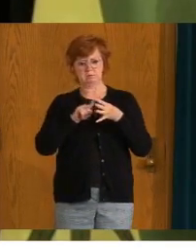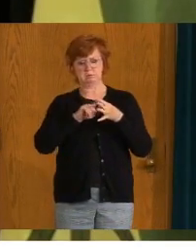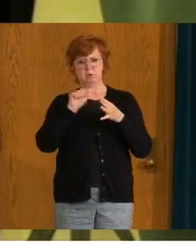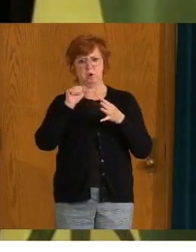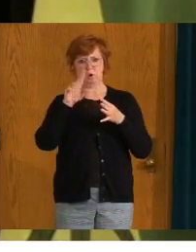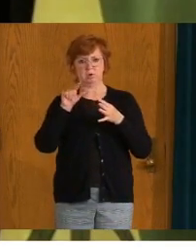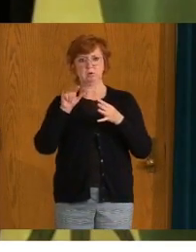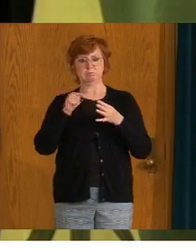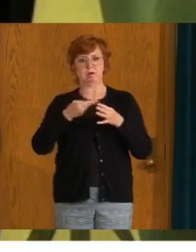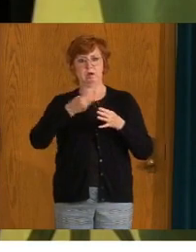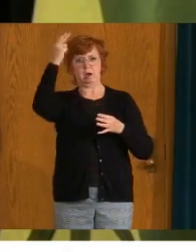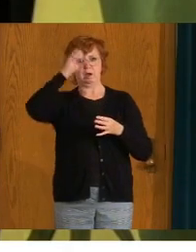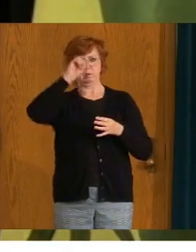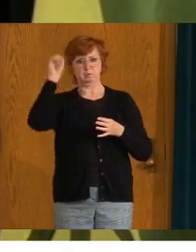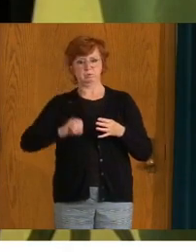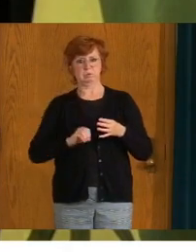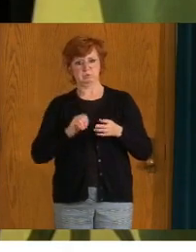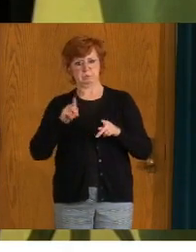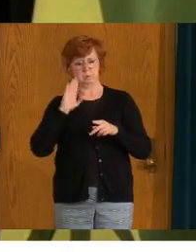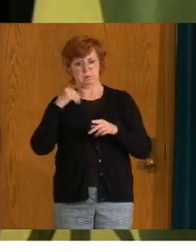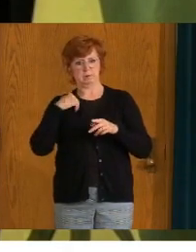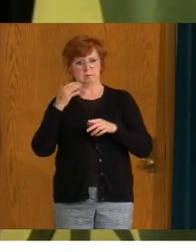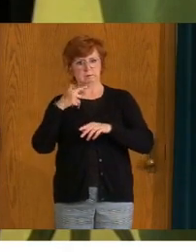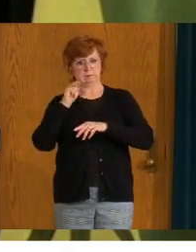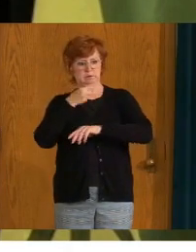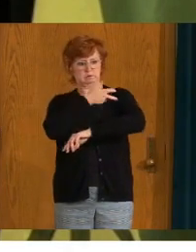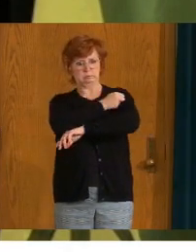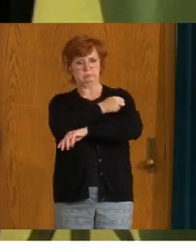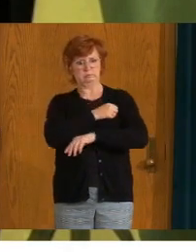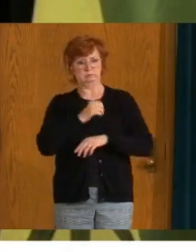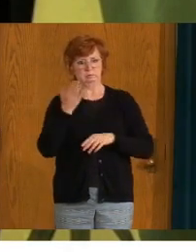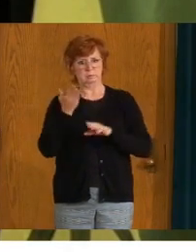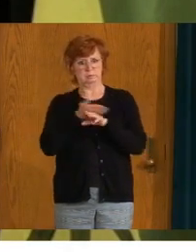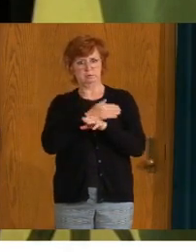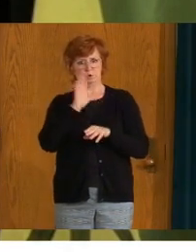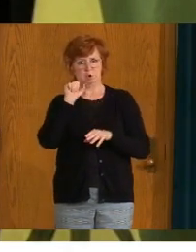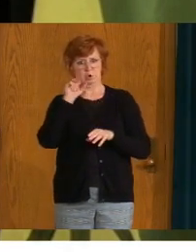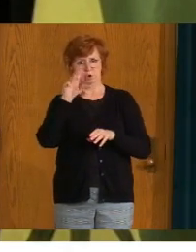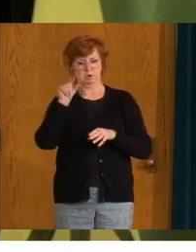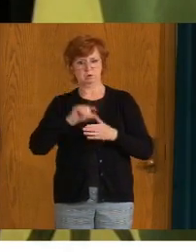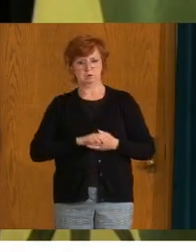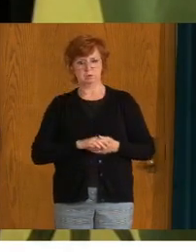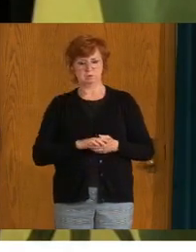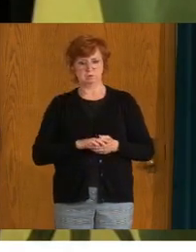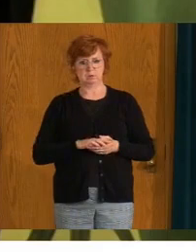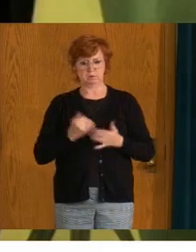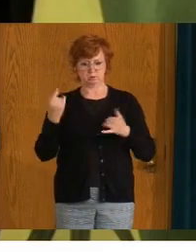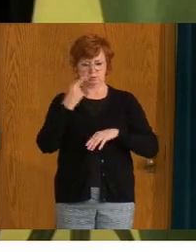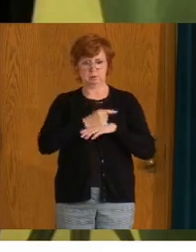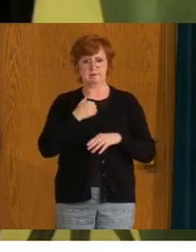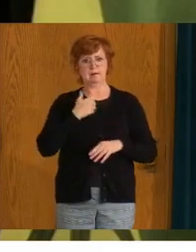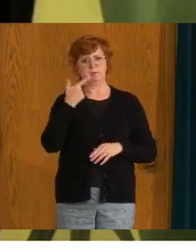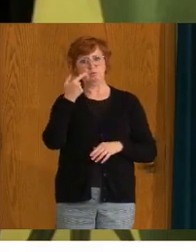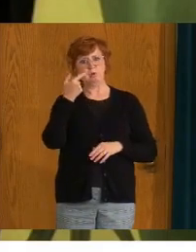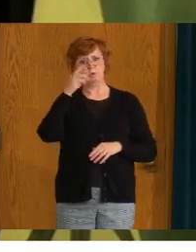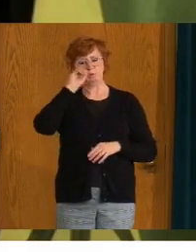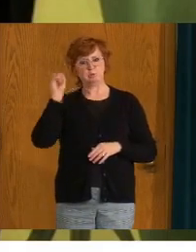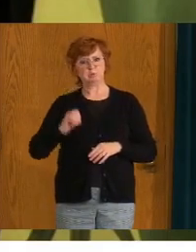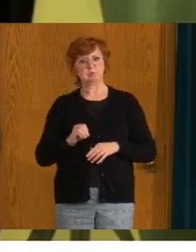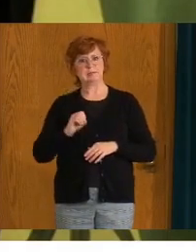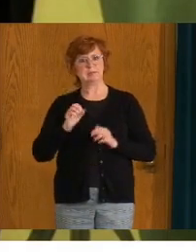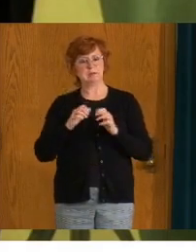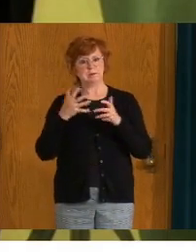do. We're 21% today and climbing each and every day by thousands of people. Will everyone in